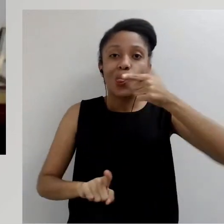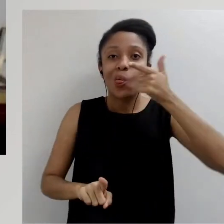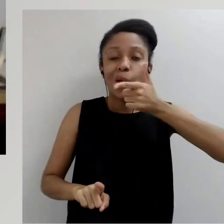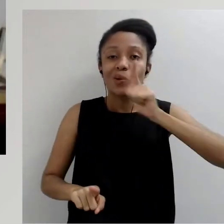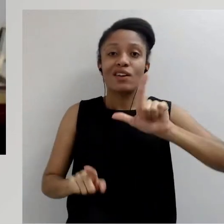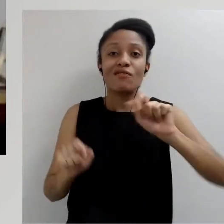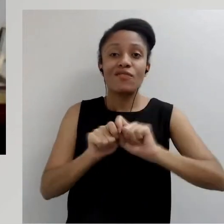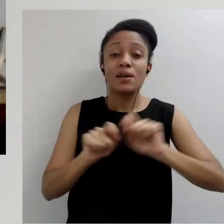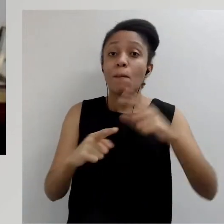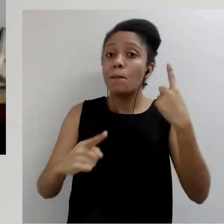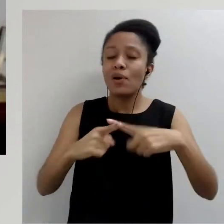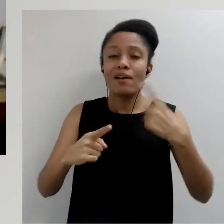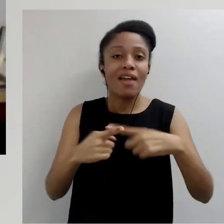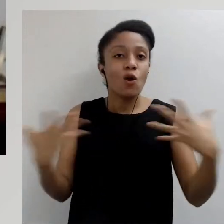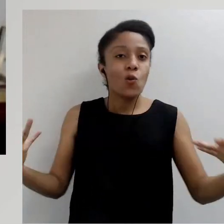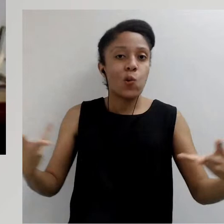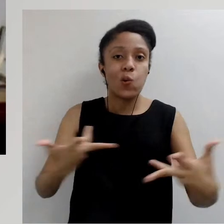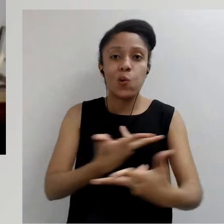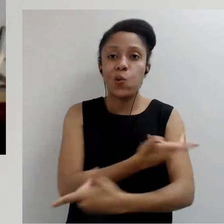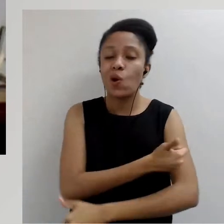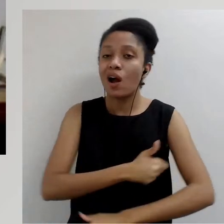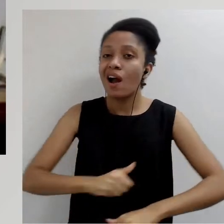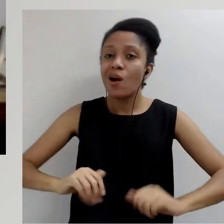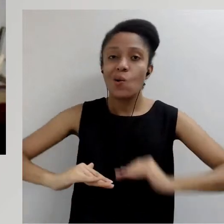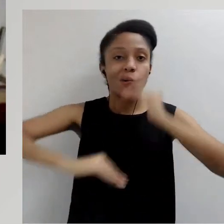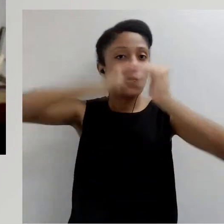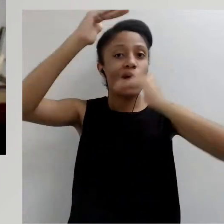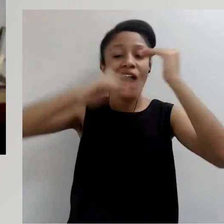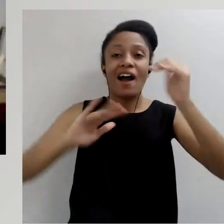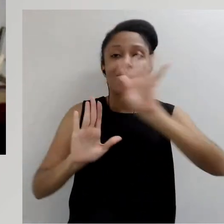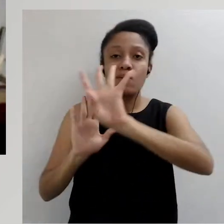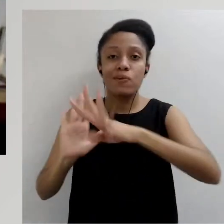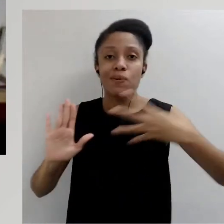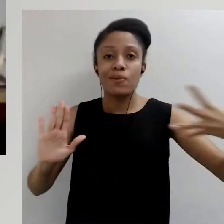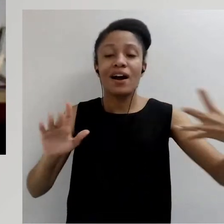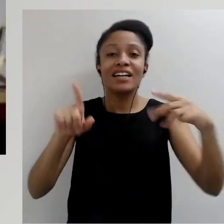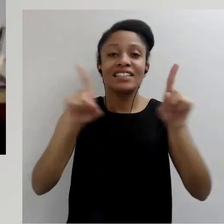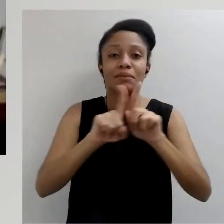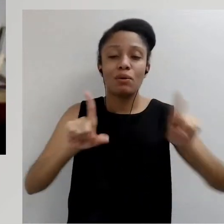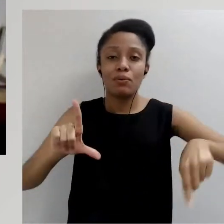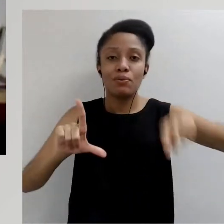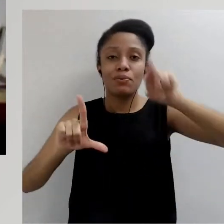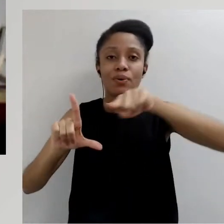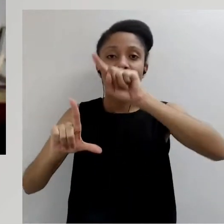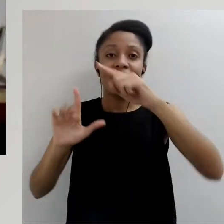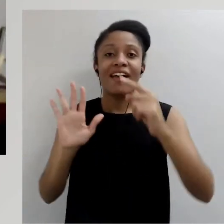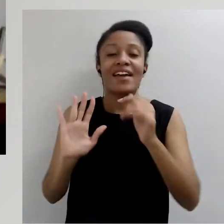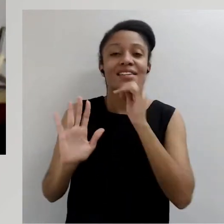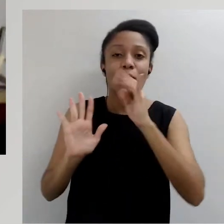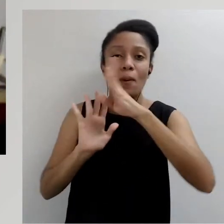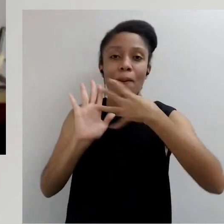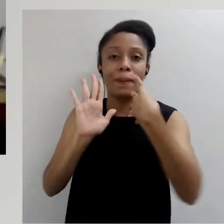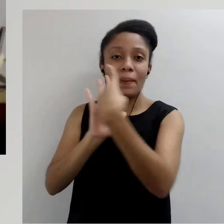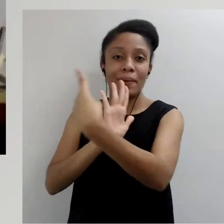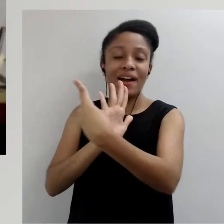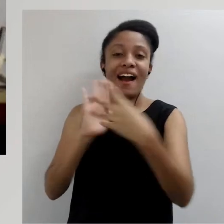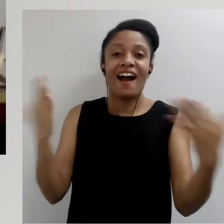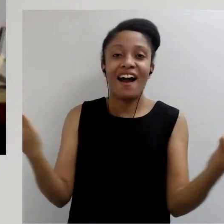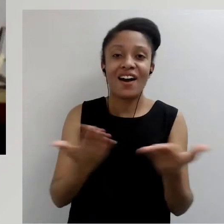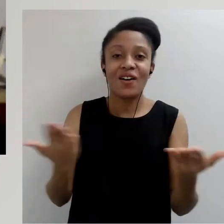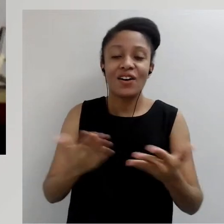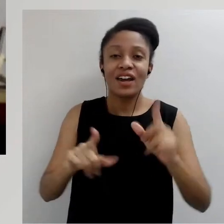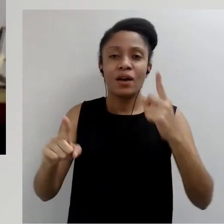that, and it brought a lot of advantages to us. We learned how to do the upsell by analyzing metadata